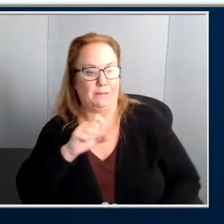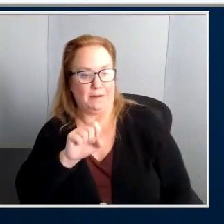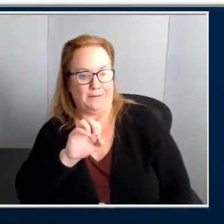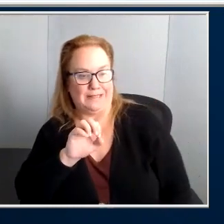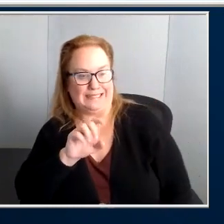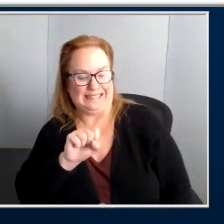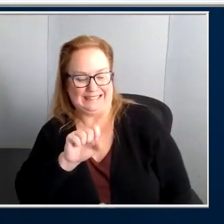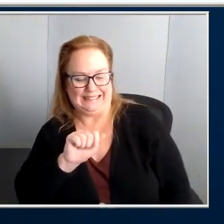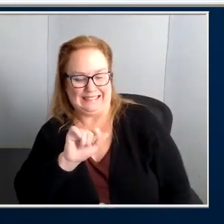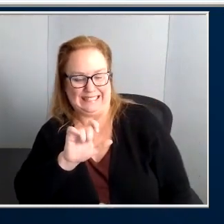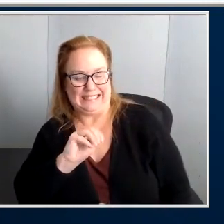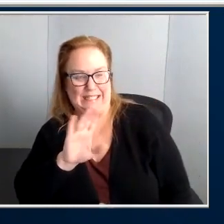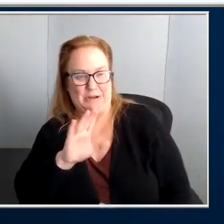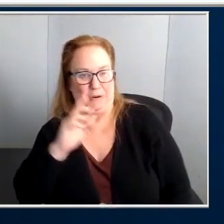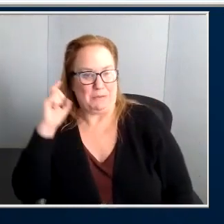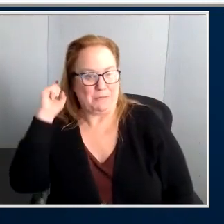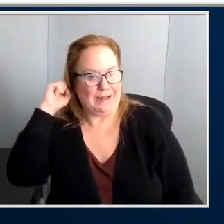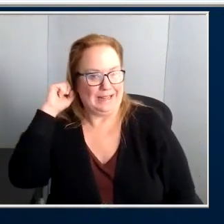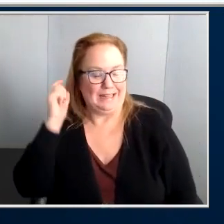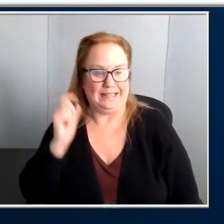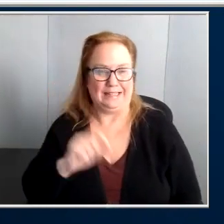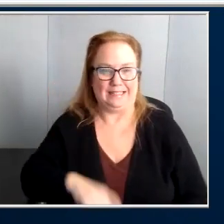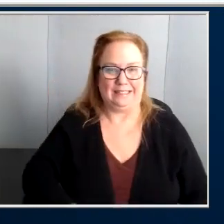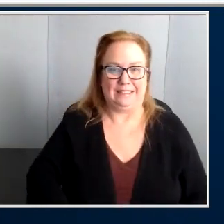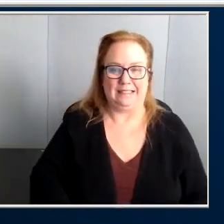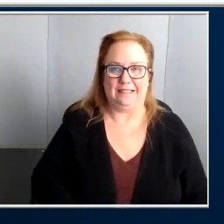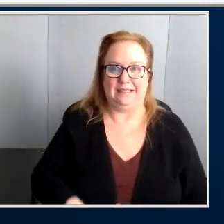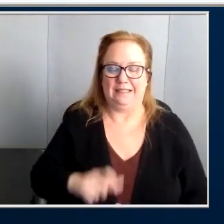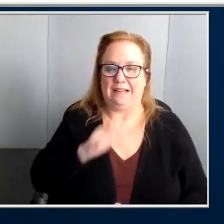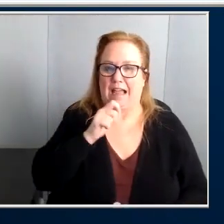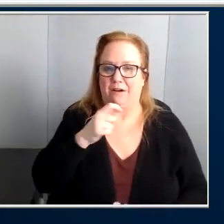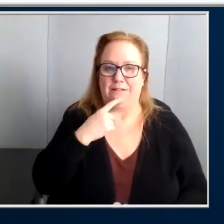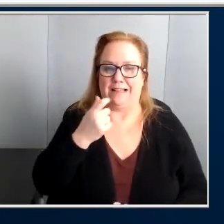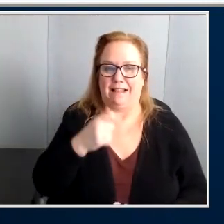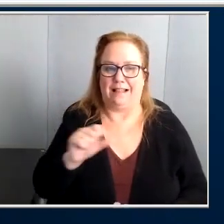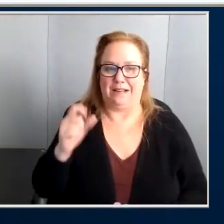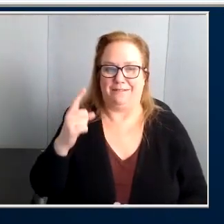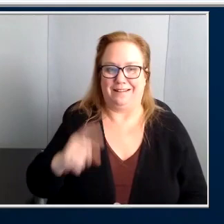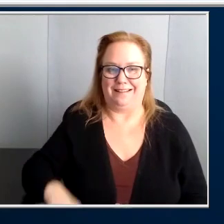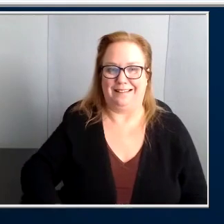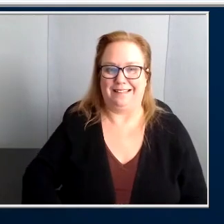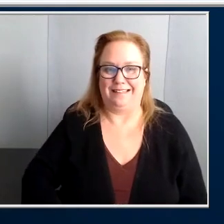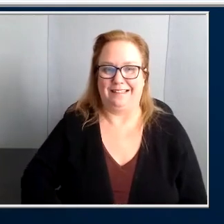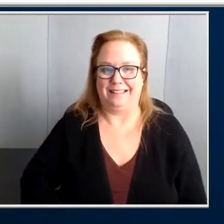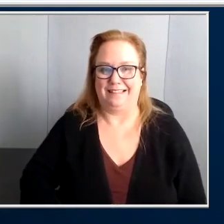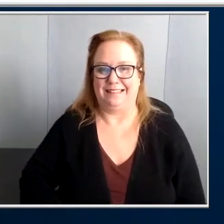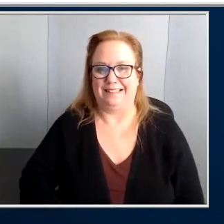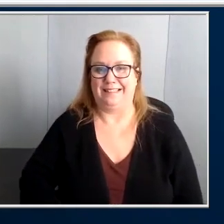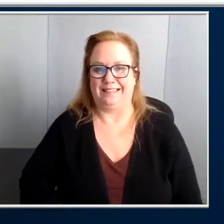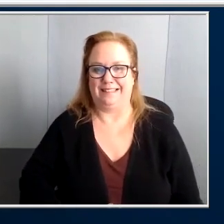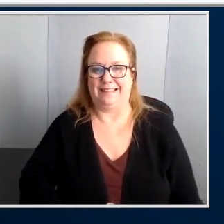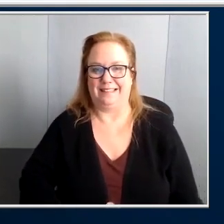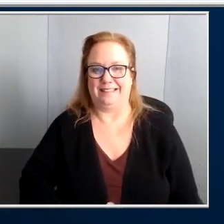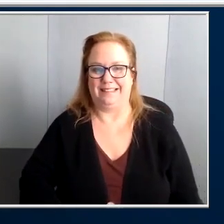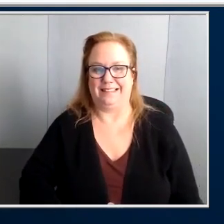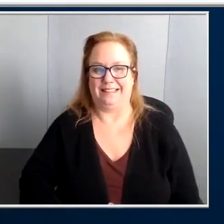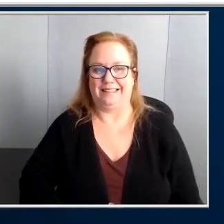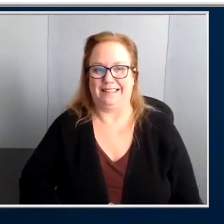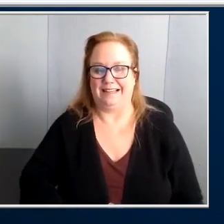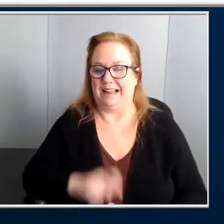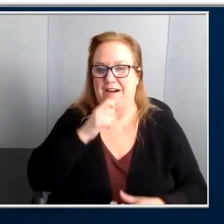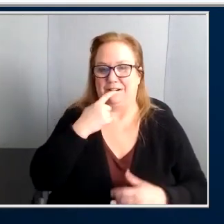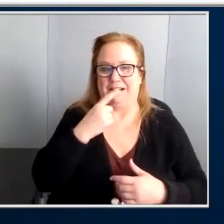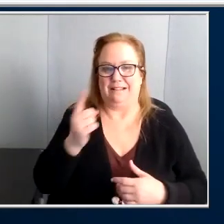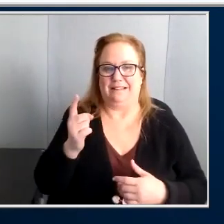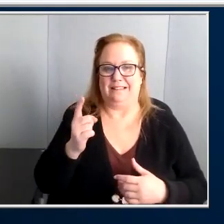You have a seed brain. I don't even tell anybody. That's not like a bird brain, right? Not a bird